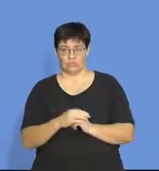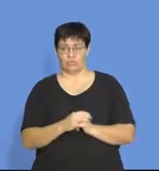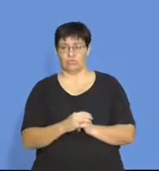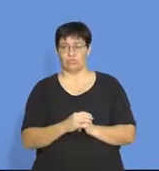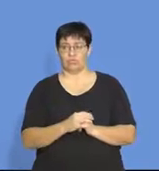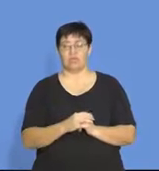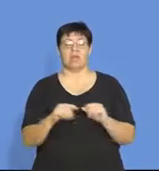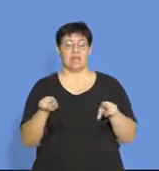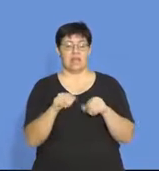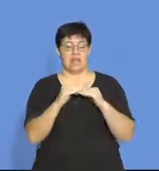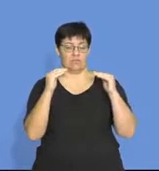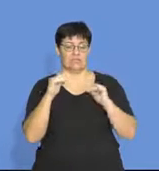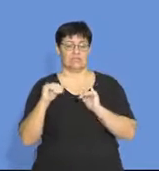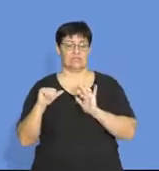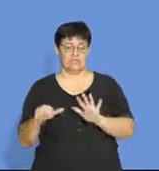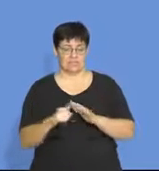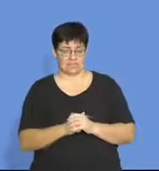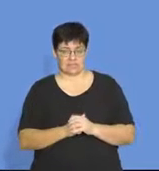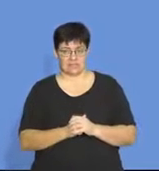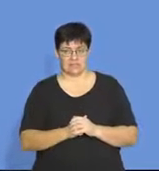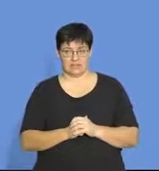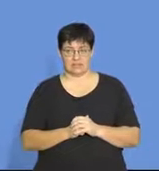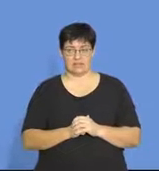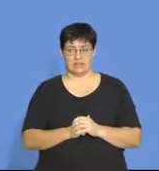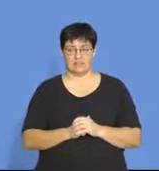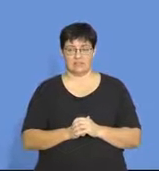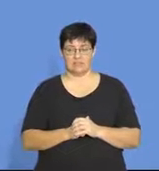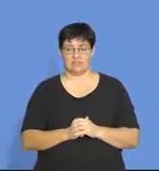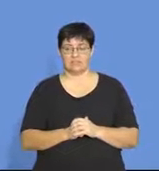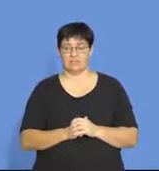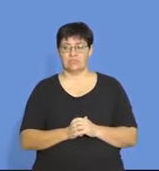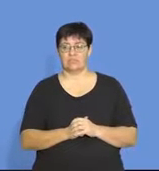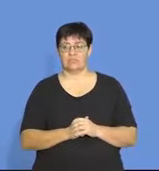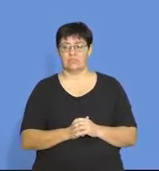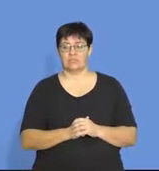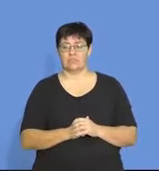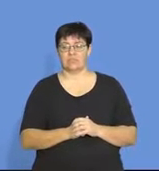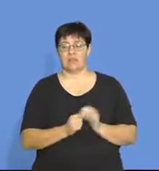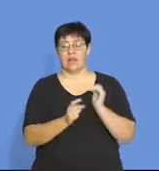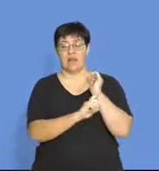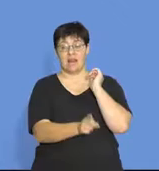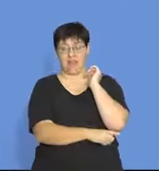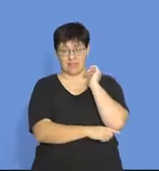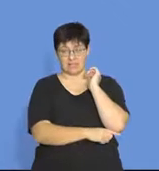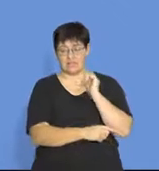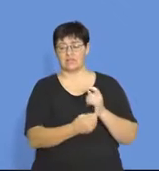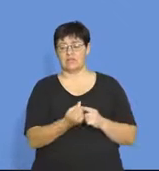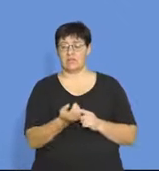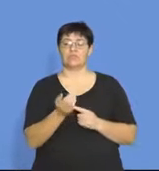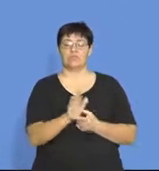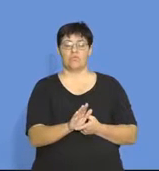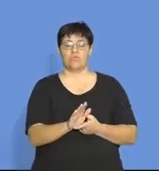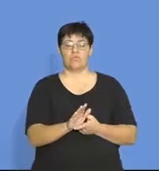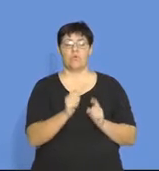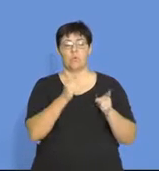plus 2, which is equals to positive 6. And then the last thing I will always do for you is to